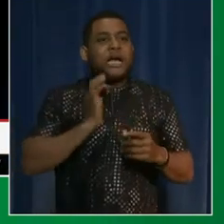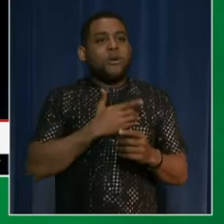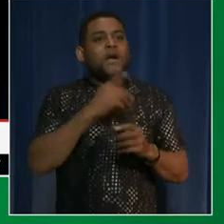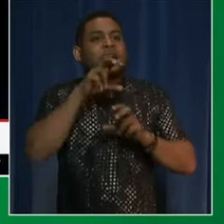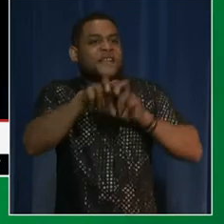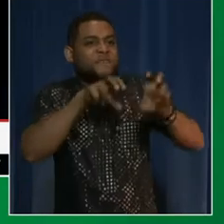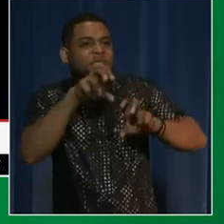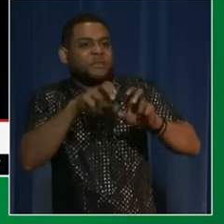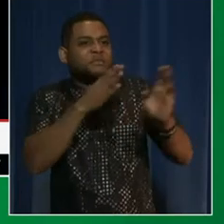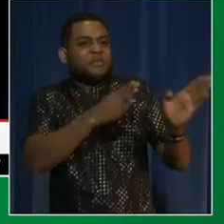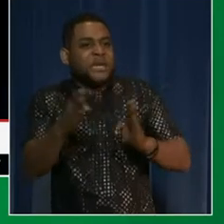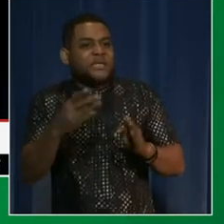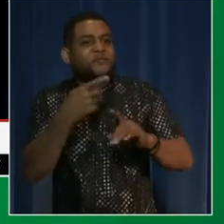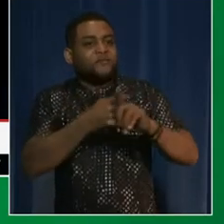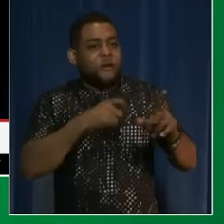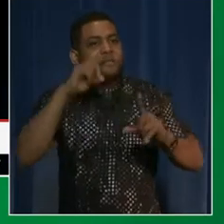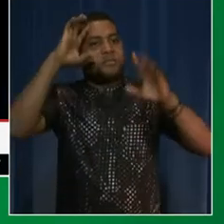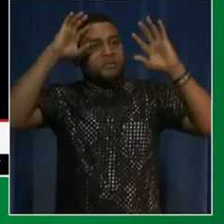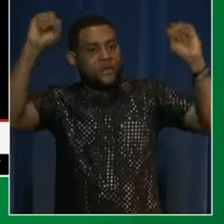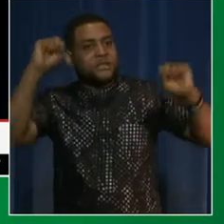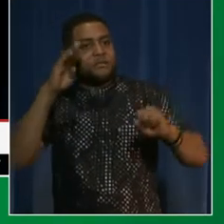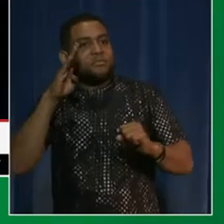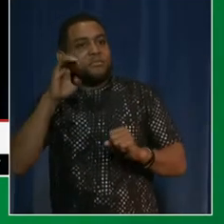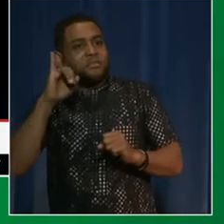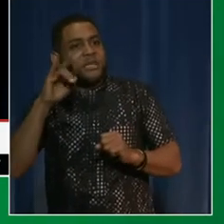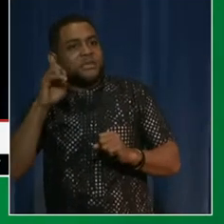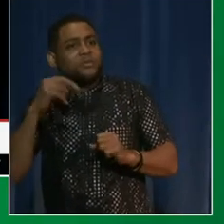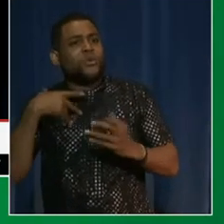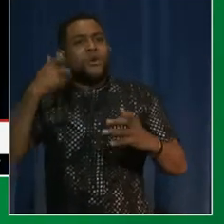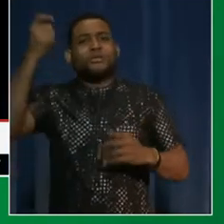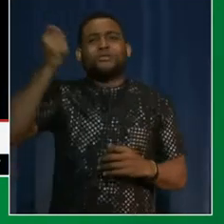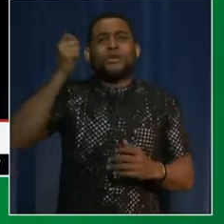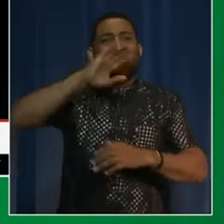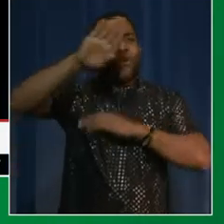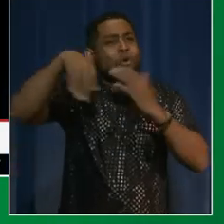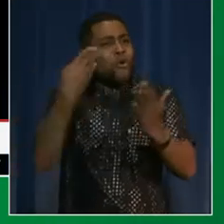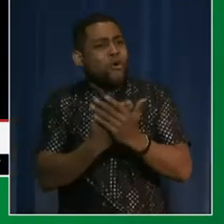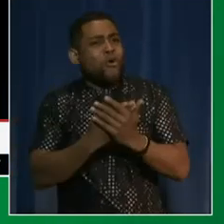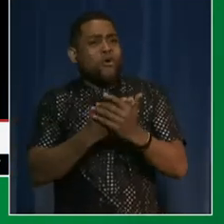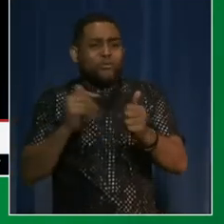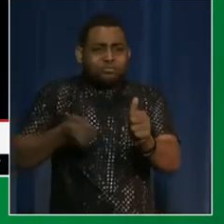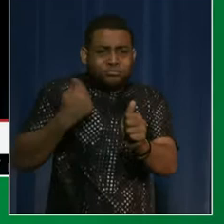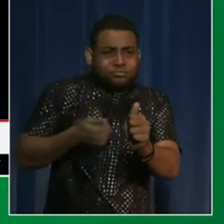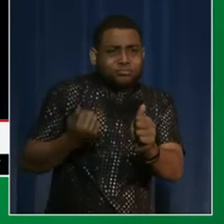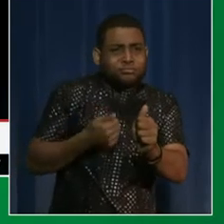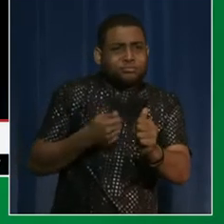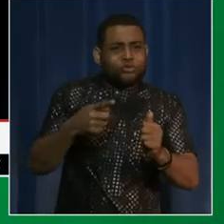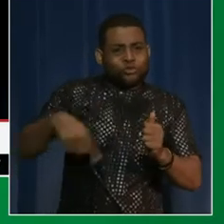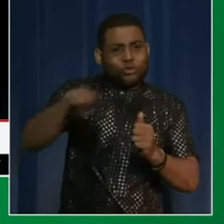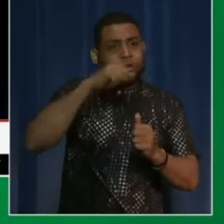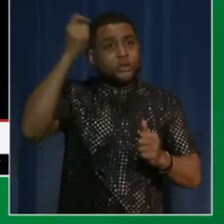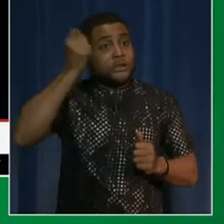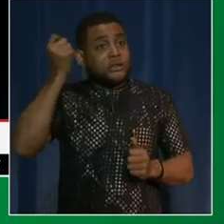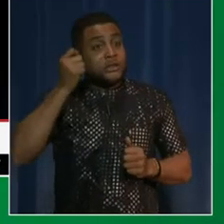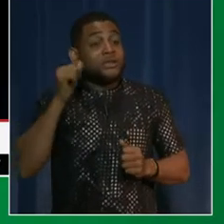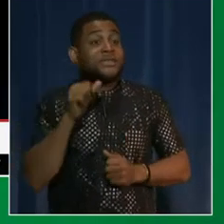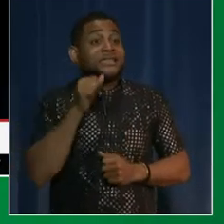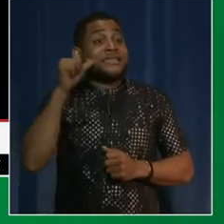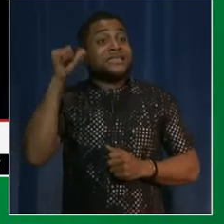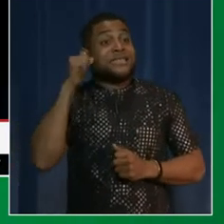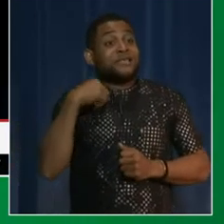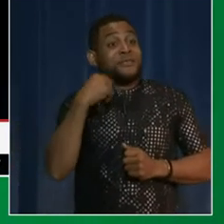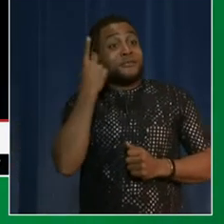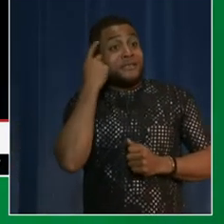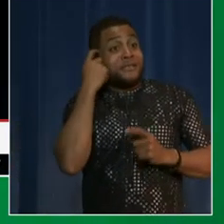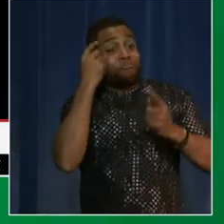Every single dollar. I announced yesterday our infrastructure task force, the DC